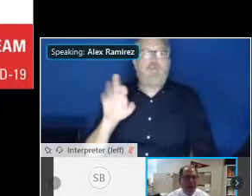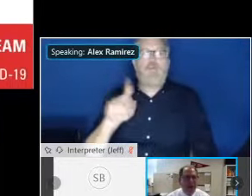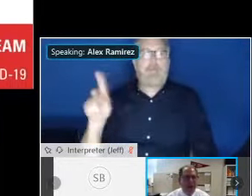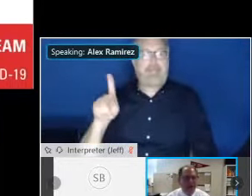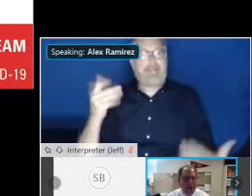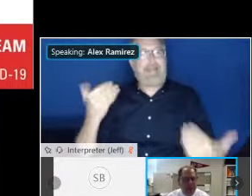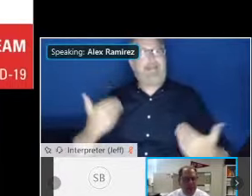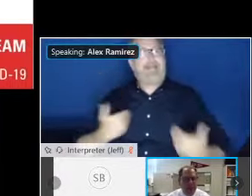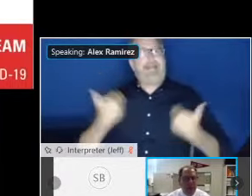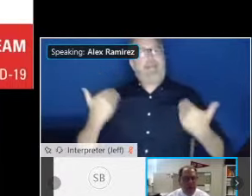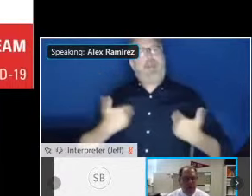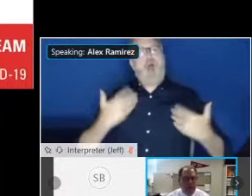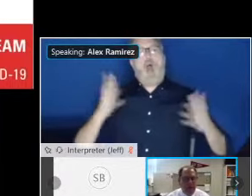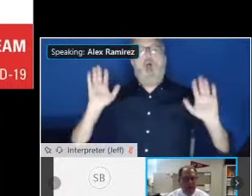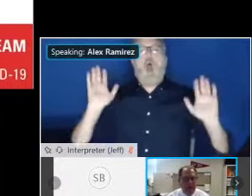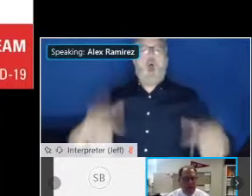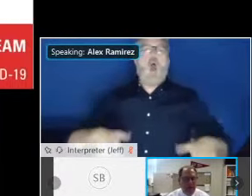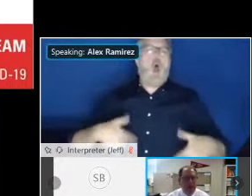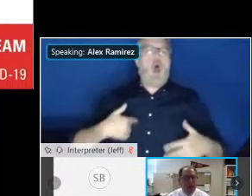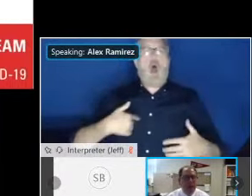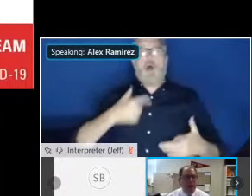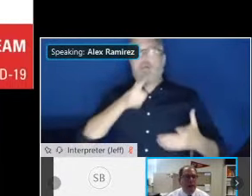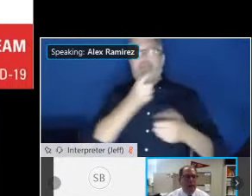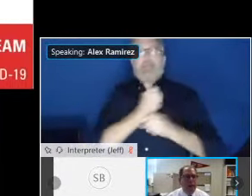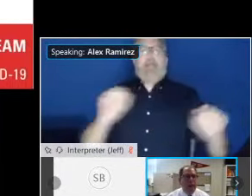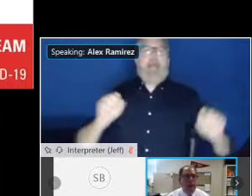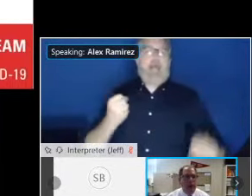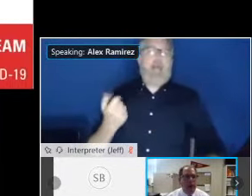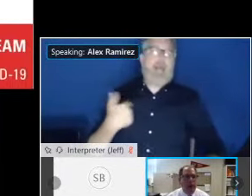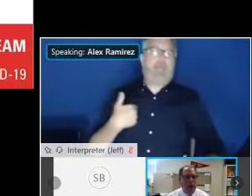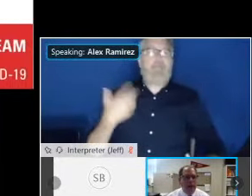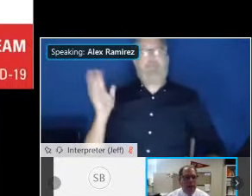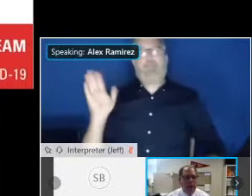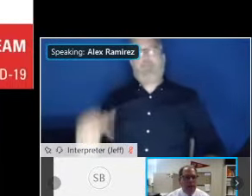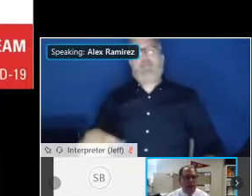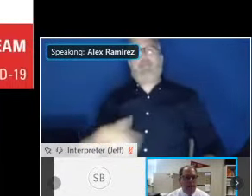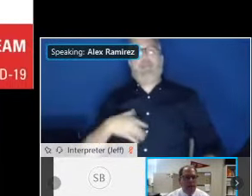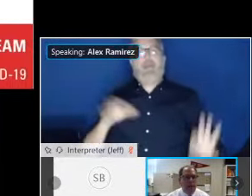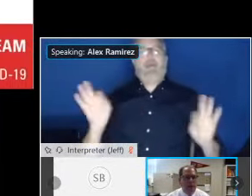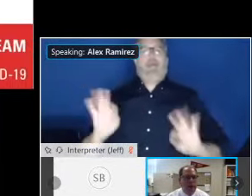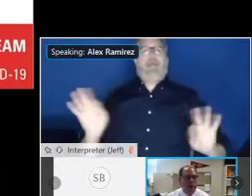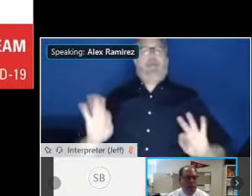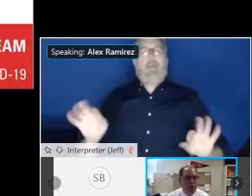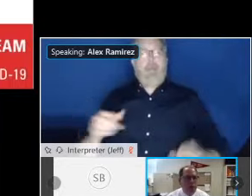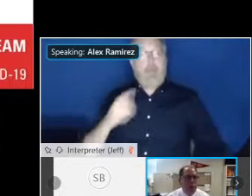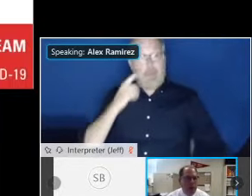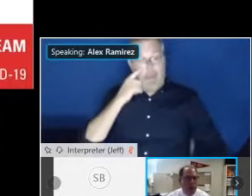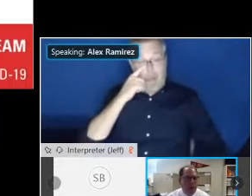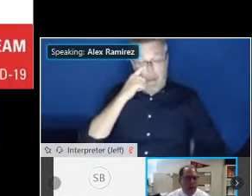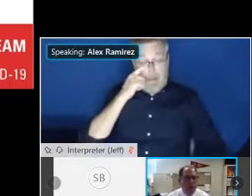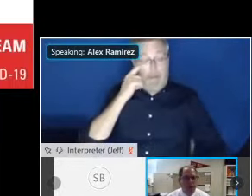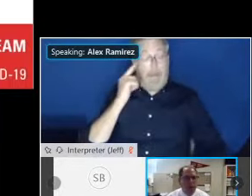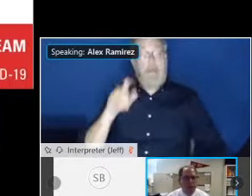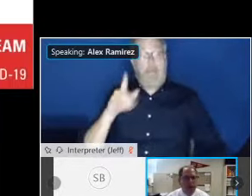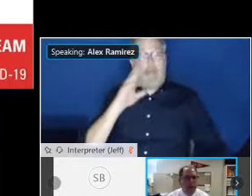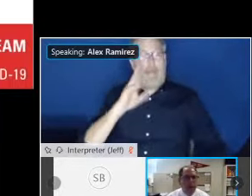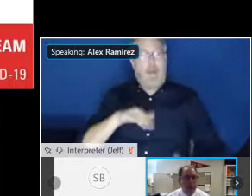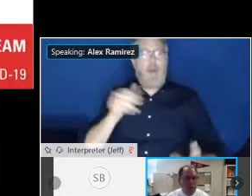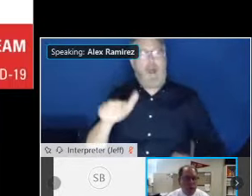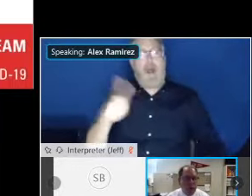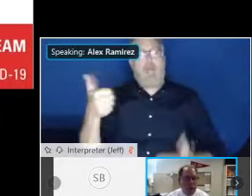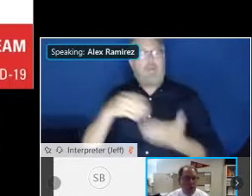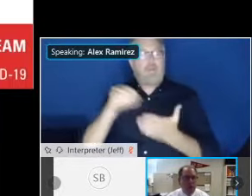they're in that age where they don't see some of those vulnerabilities. They recognize they have several other students who are positives